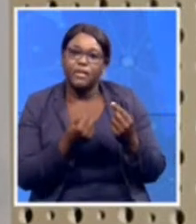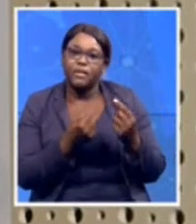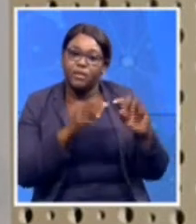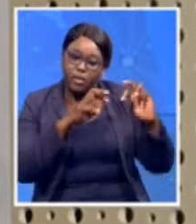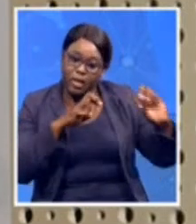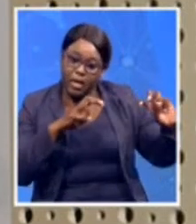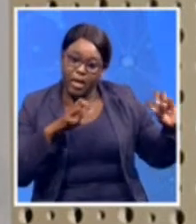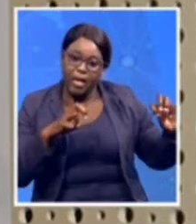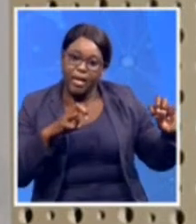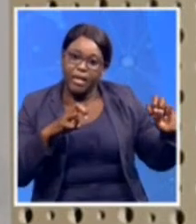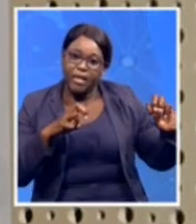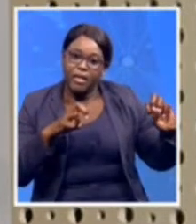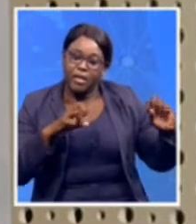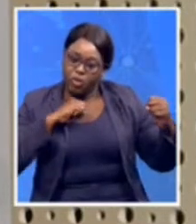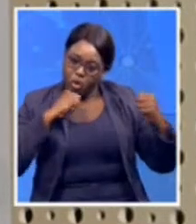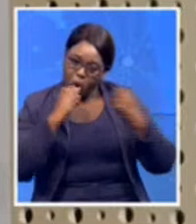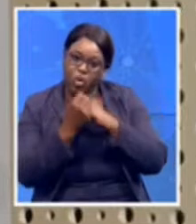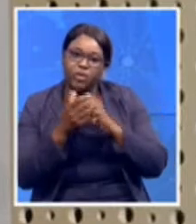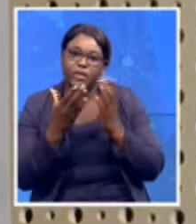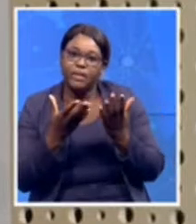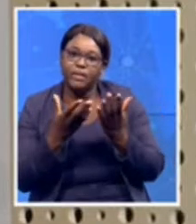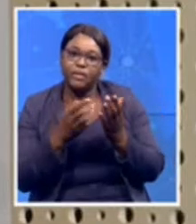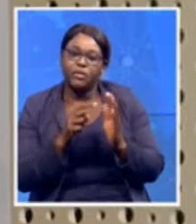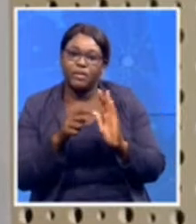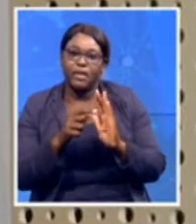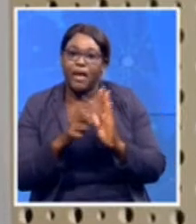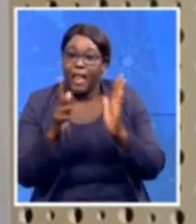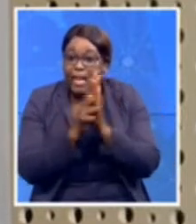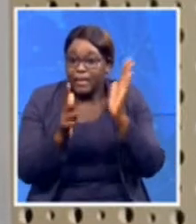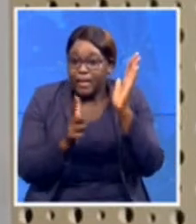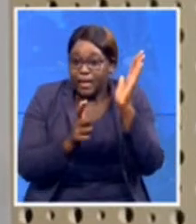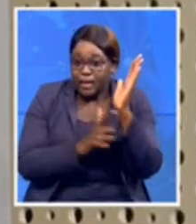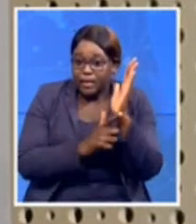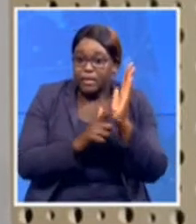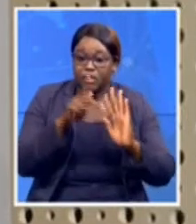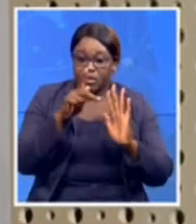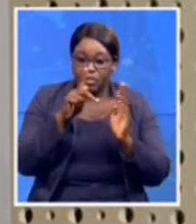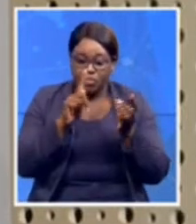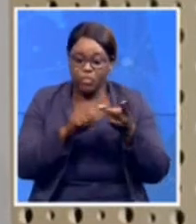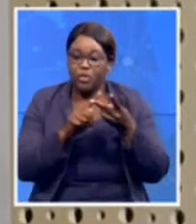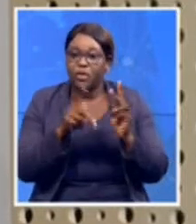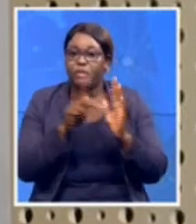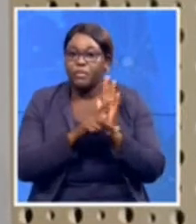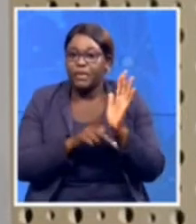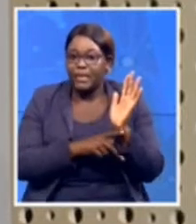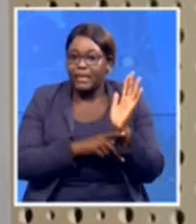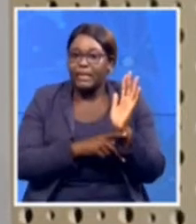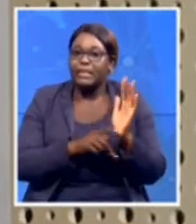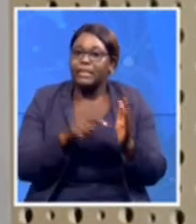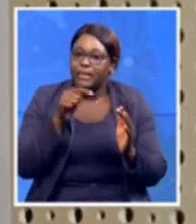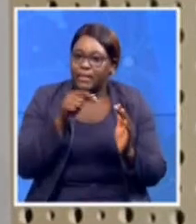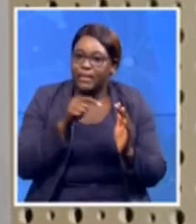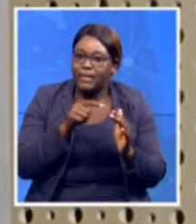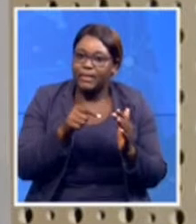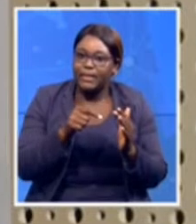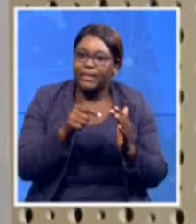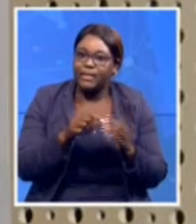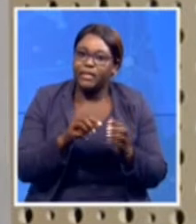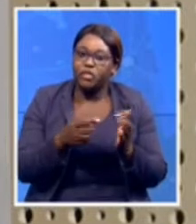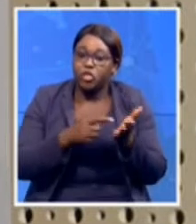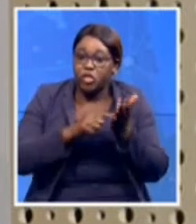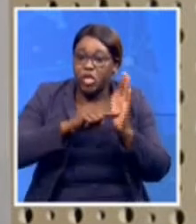legislation, policies, and procedures, they certainly need to reflect the technological